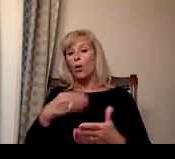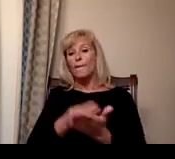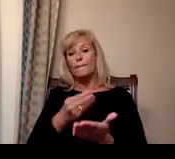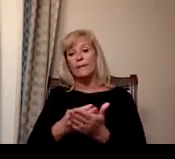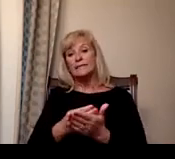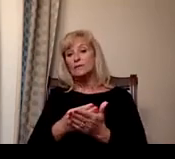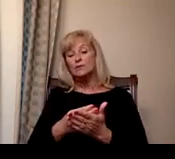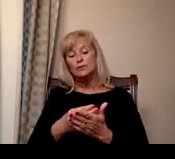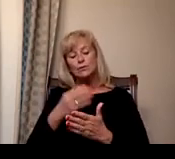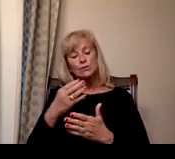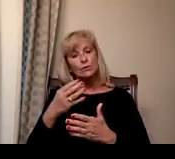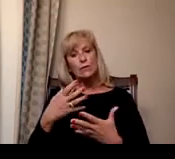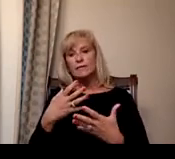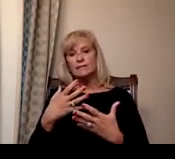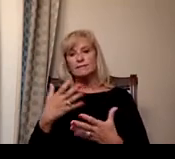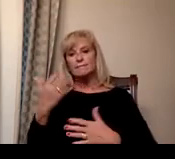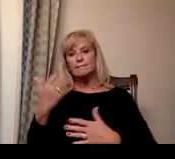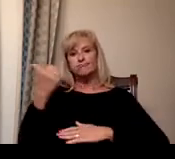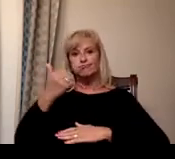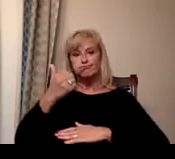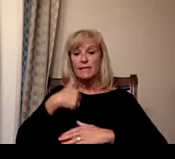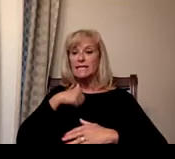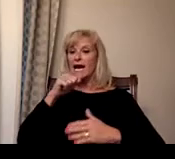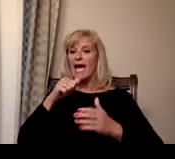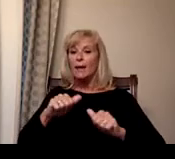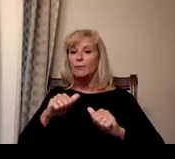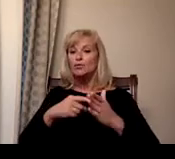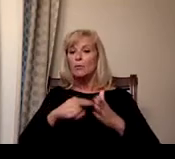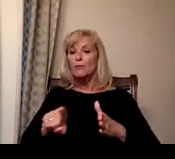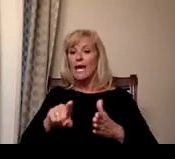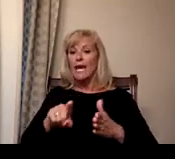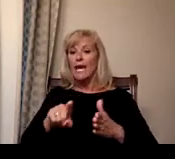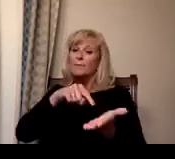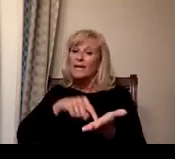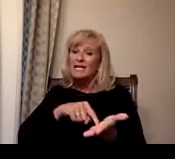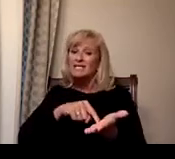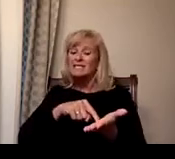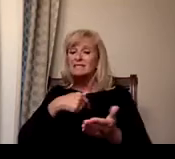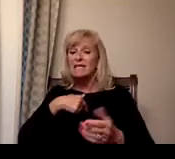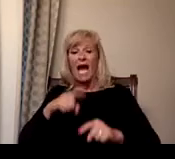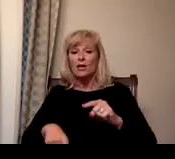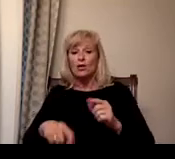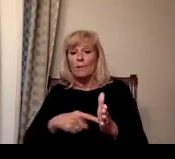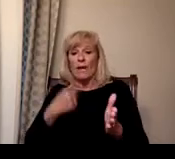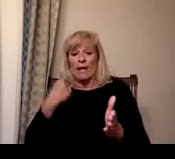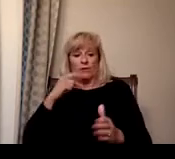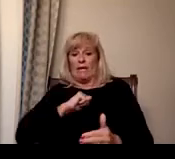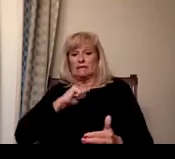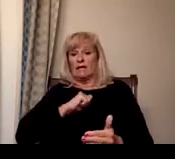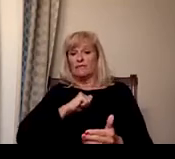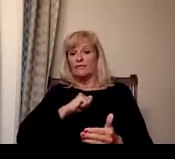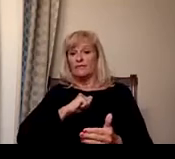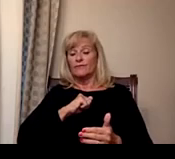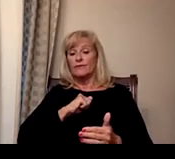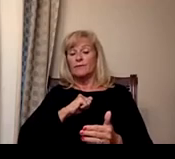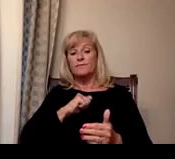time. I wasn't able to pay my bills. I was having trouble just supporting myself. And I happened